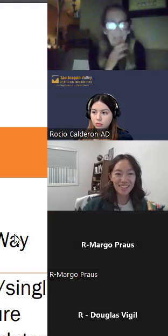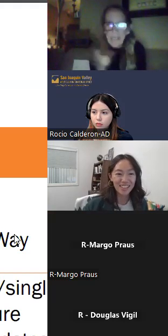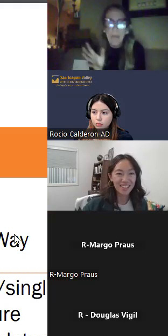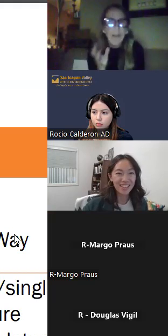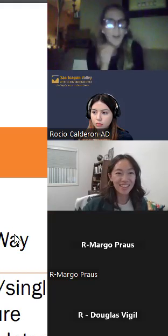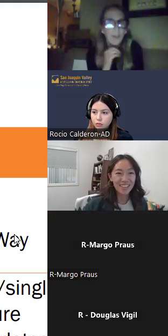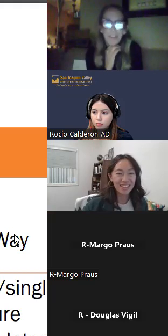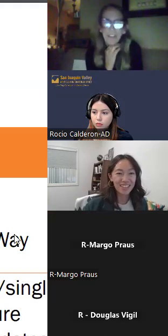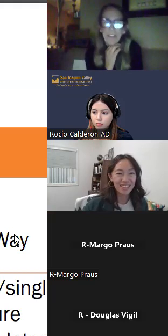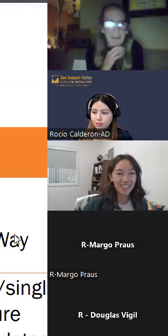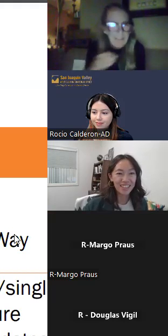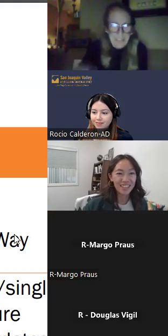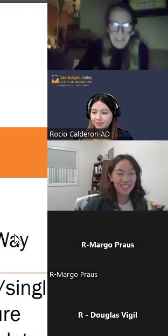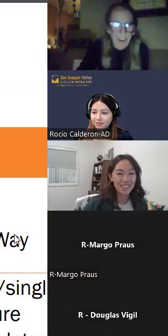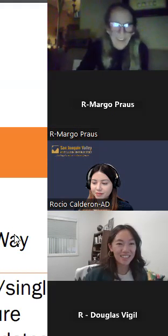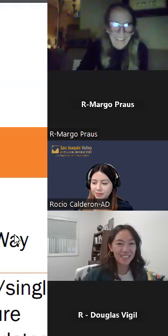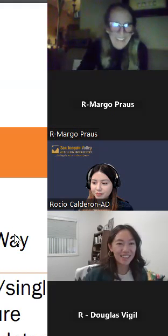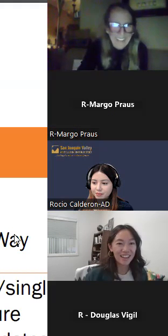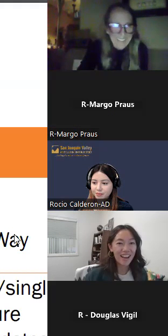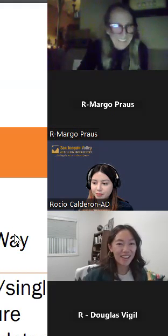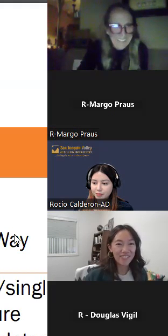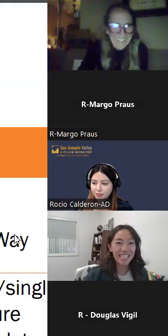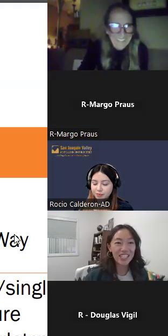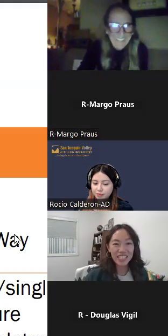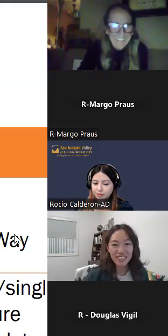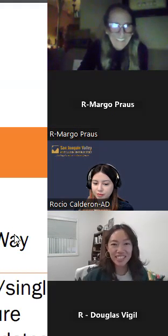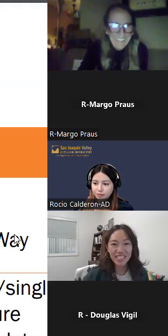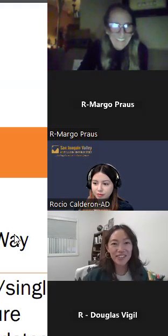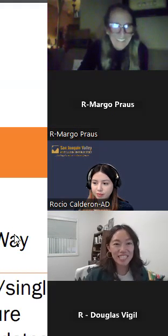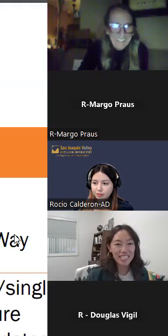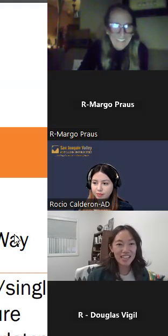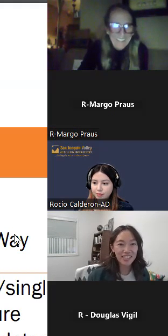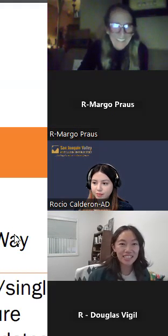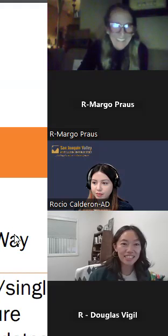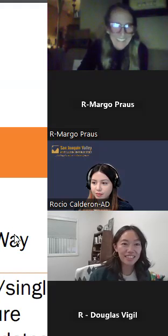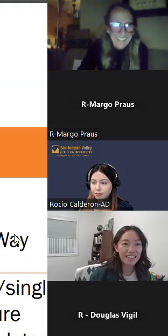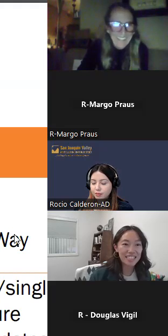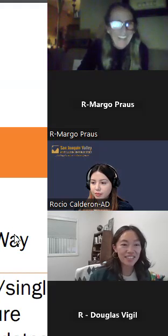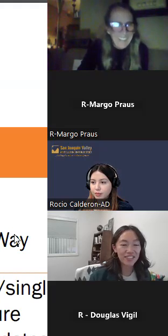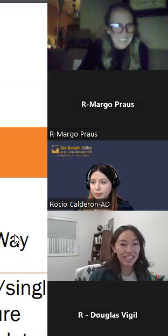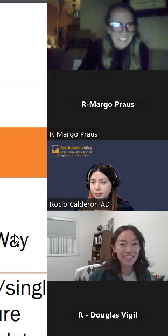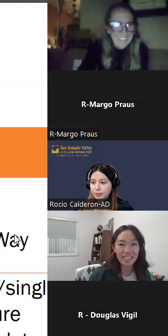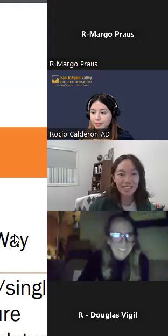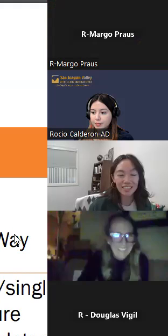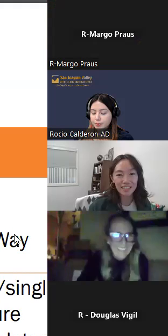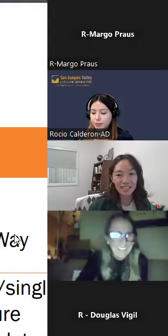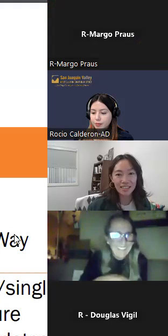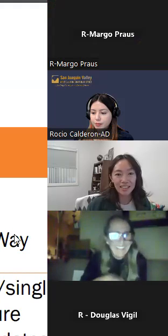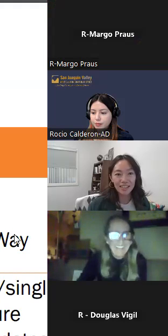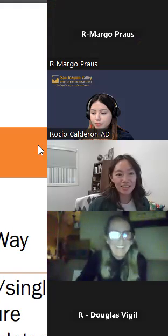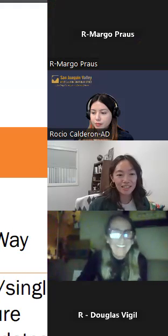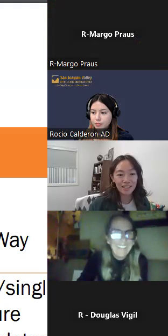if I get it back, I'll let you know. Sorry. Eagerly awaiting your question, Debbie. Let us know if you think of it.